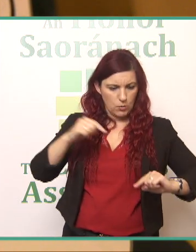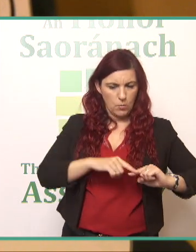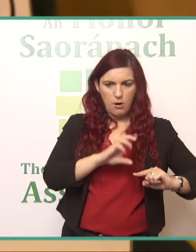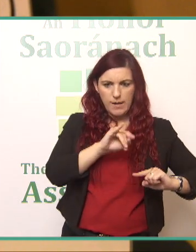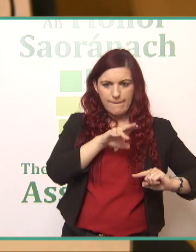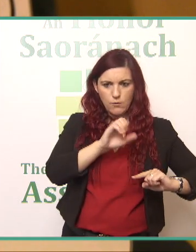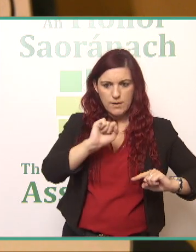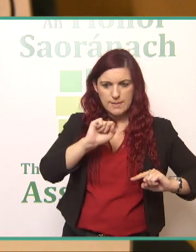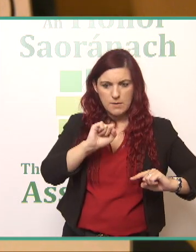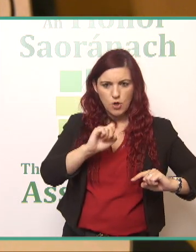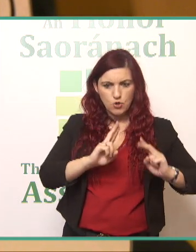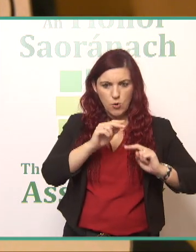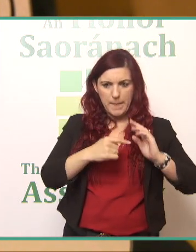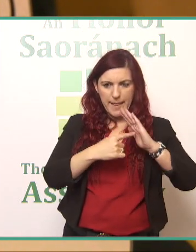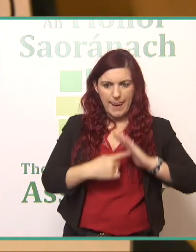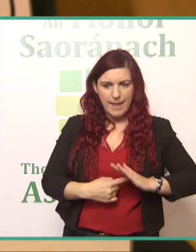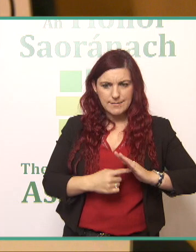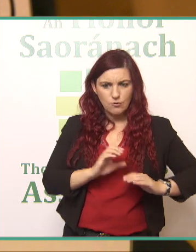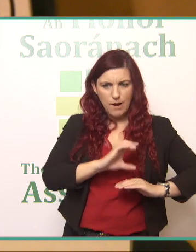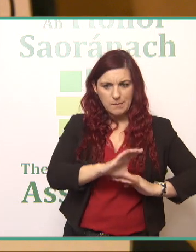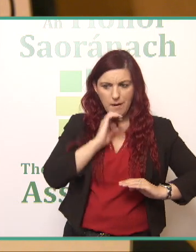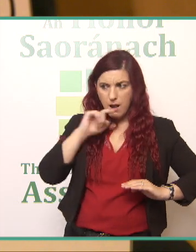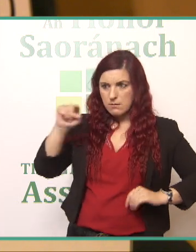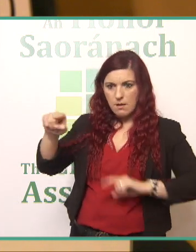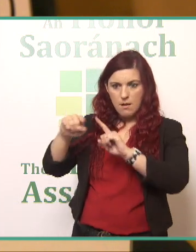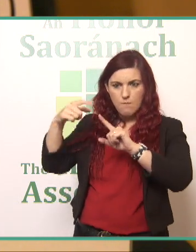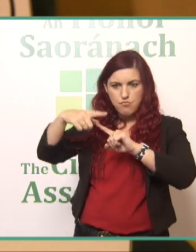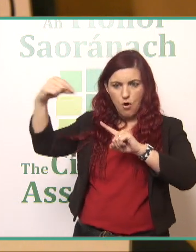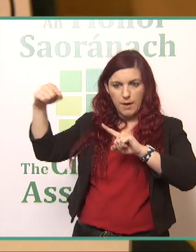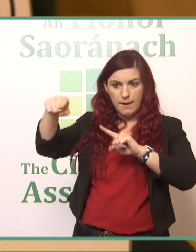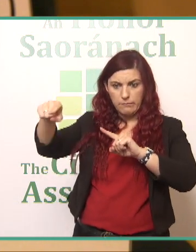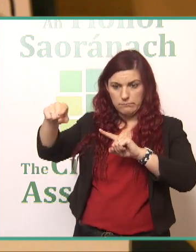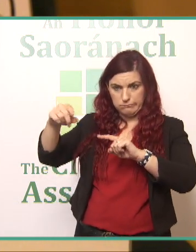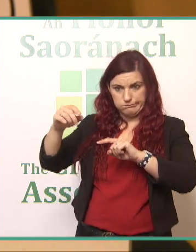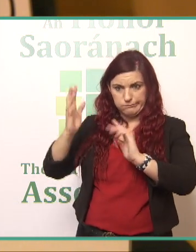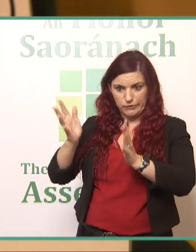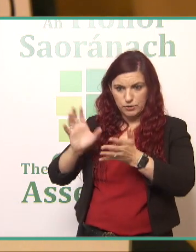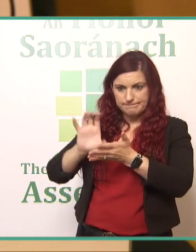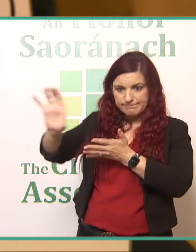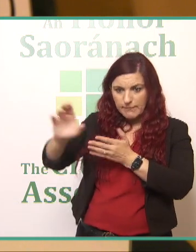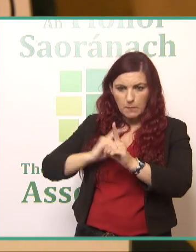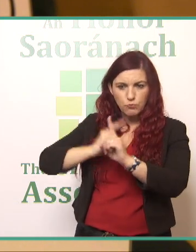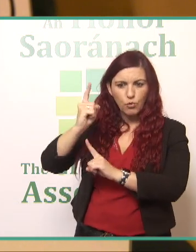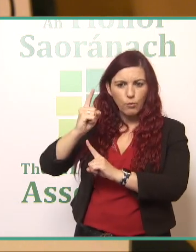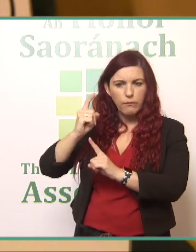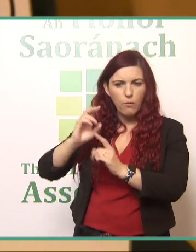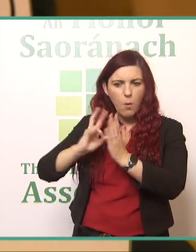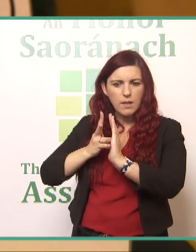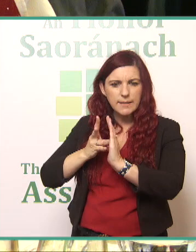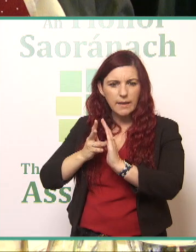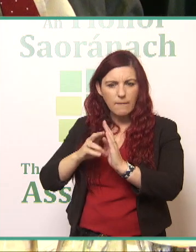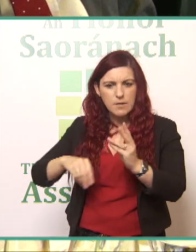are enriching the soil and the life in the soil. Yeah, thank you. Thanks, Anne. 2 great questions. Who on